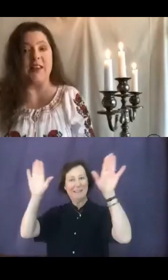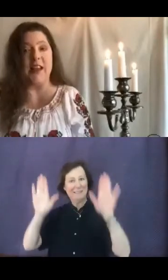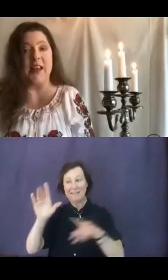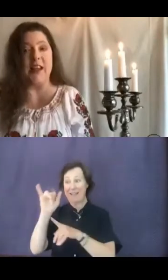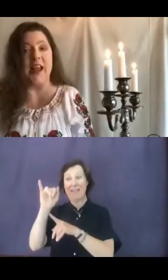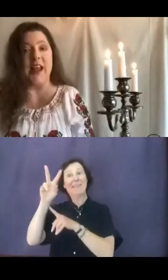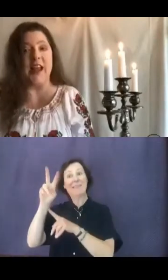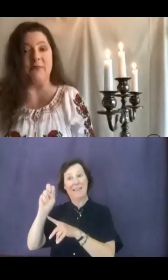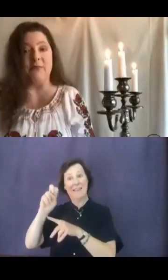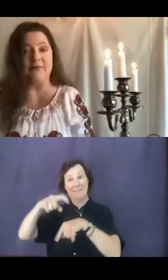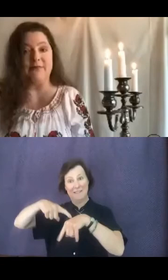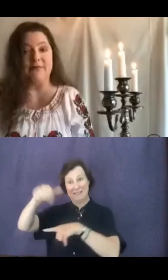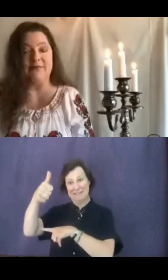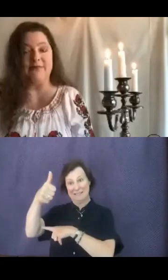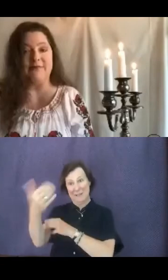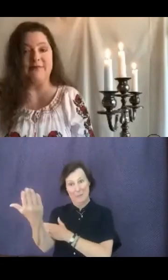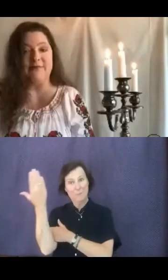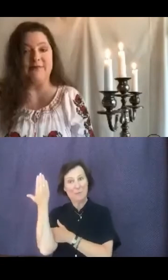10 a.m.